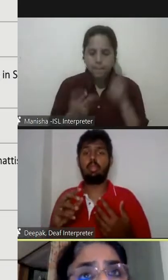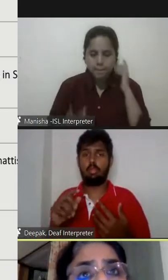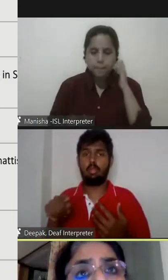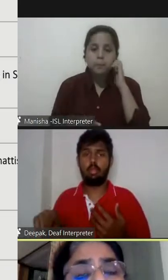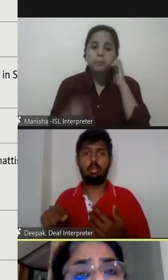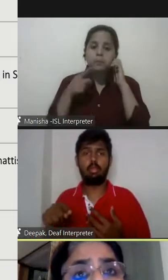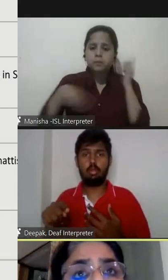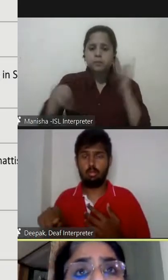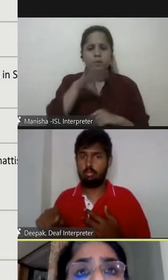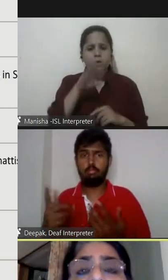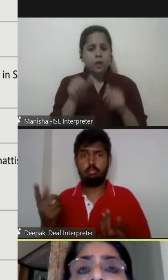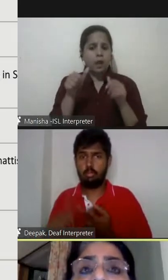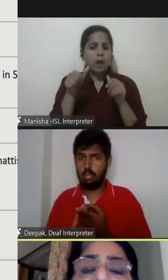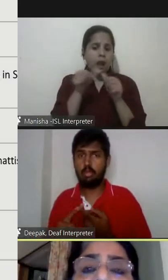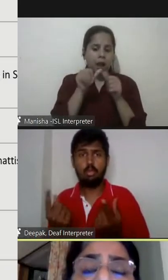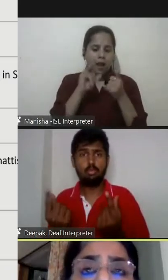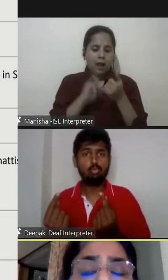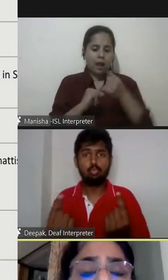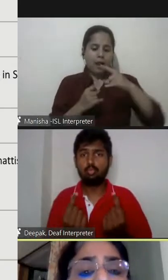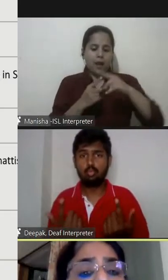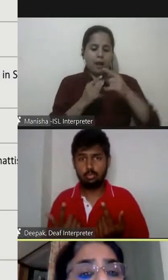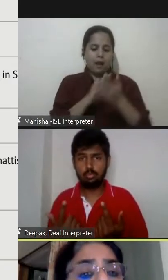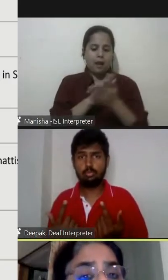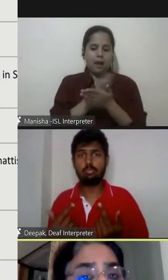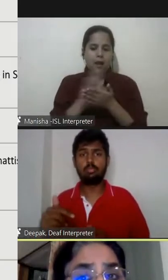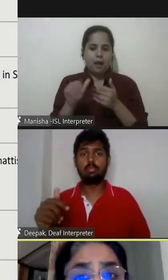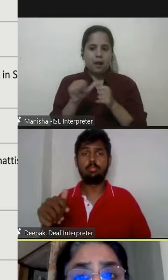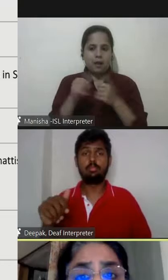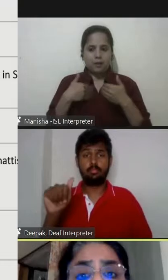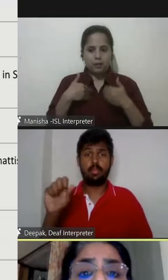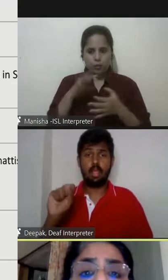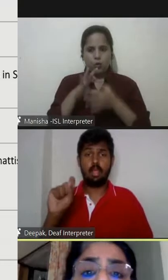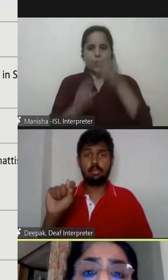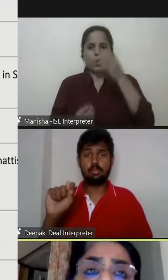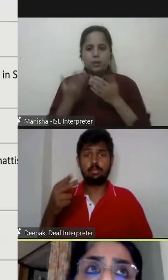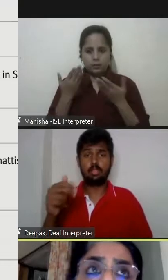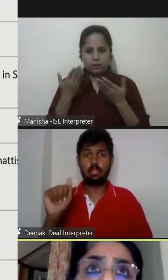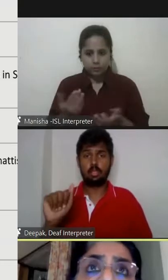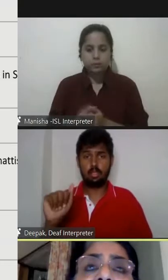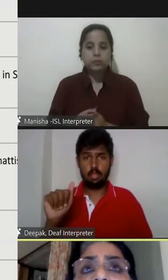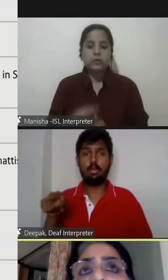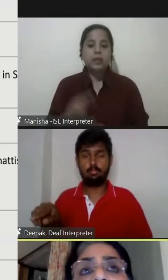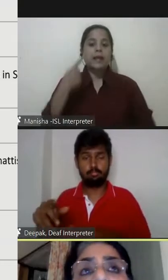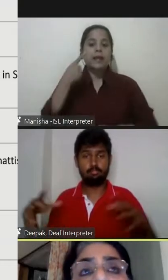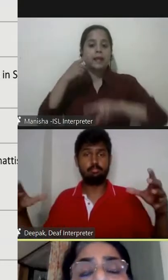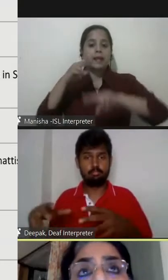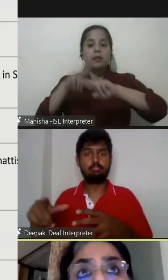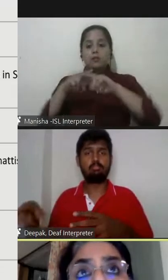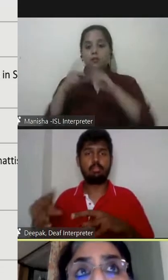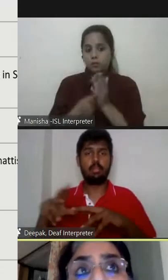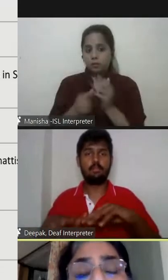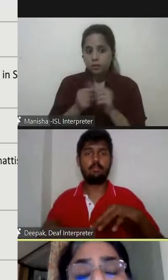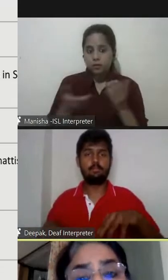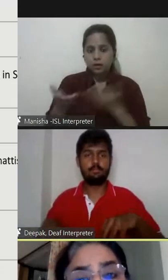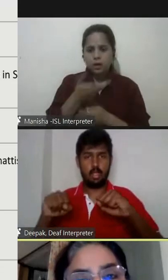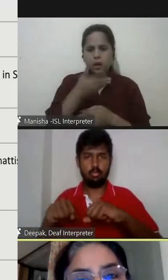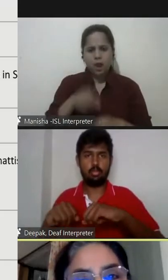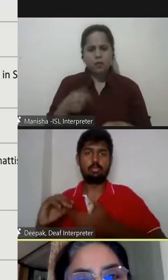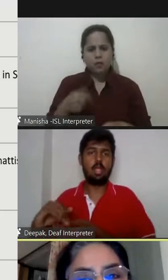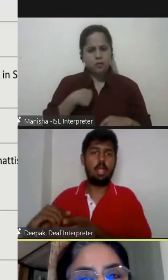this, AASTHA and IFRA embarked on a 1.5-year-long study where we studied